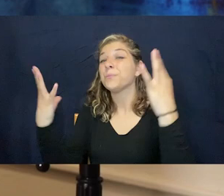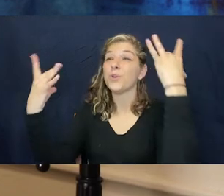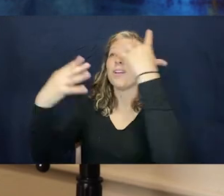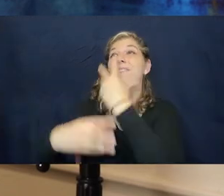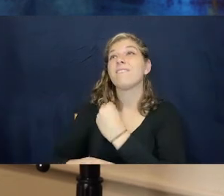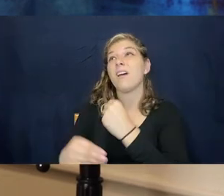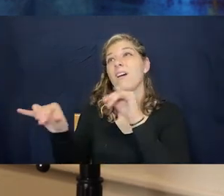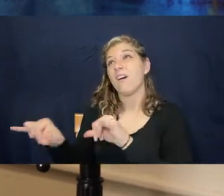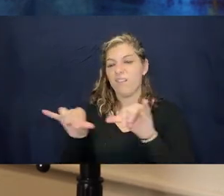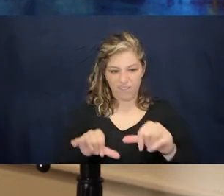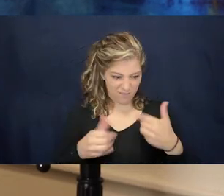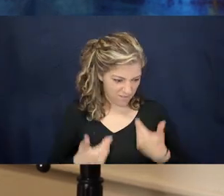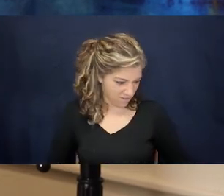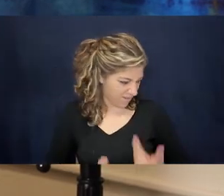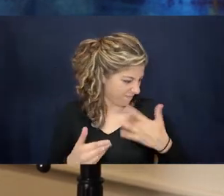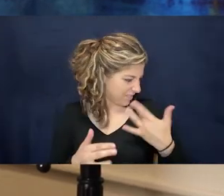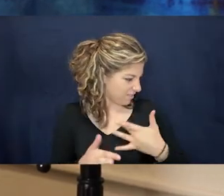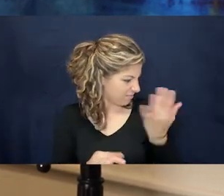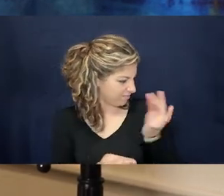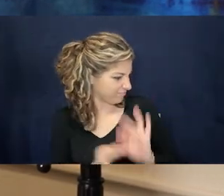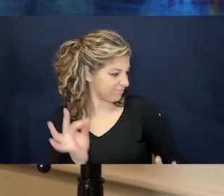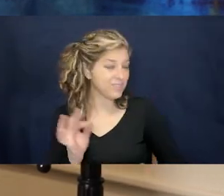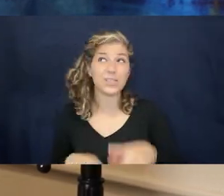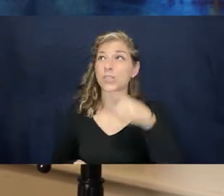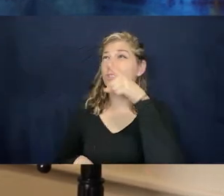mind. She's so